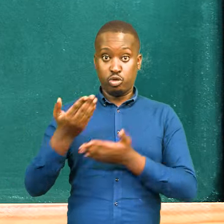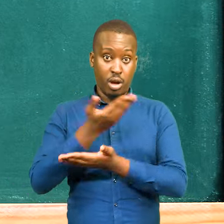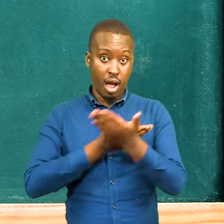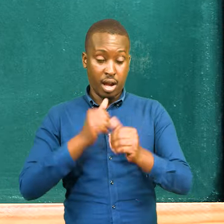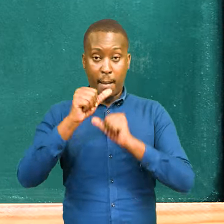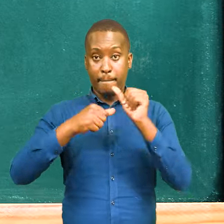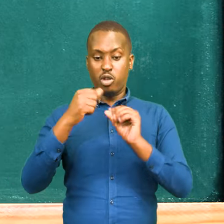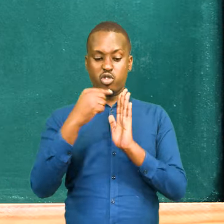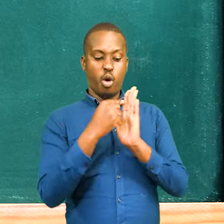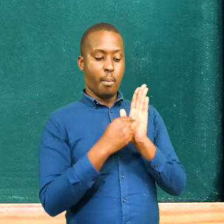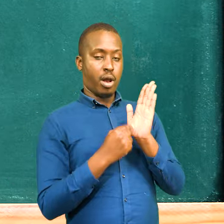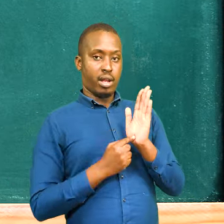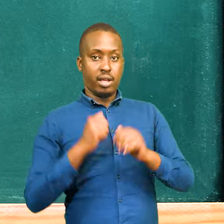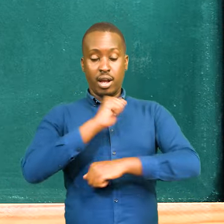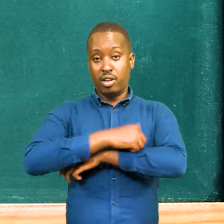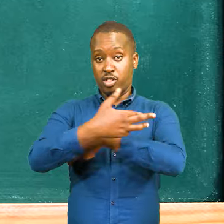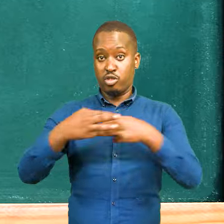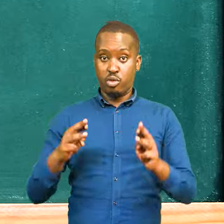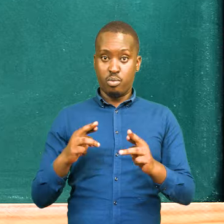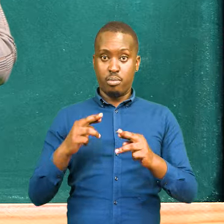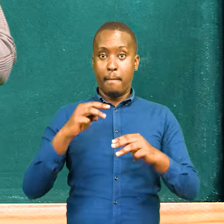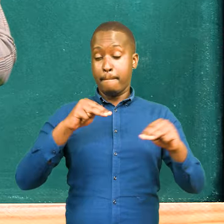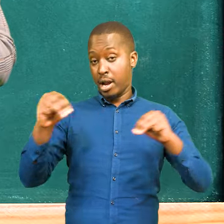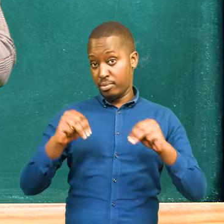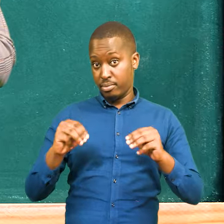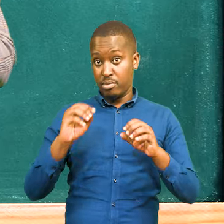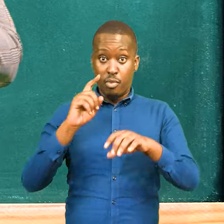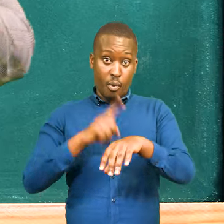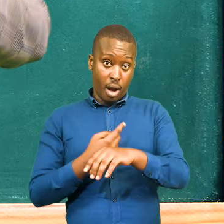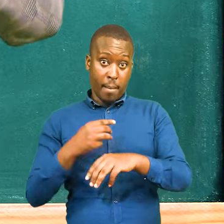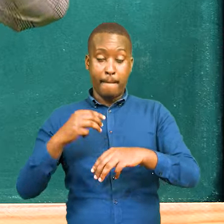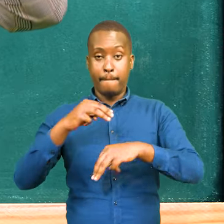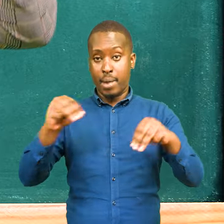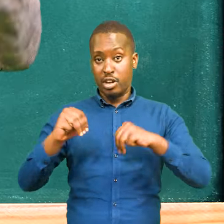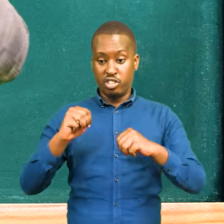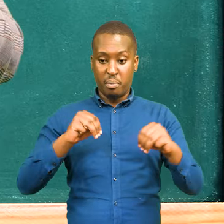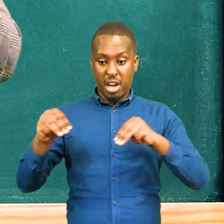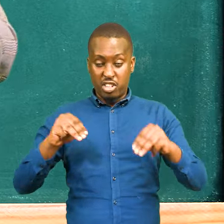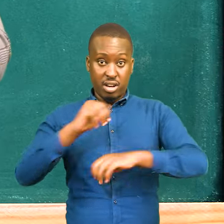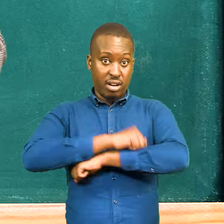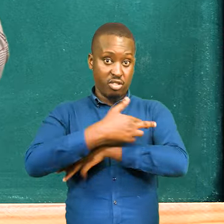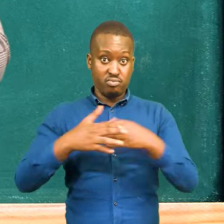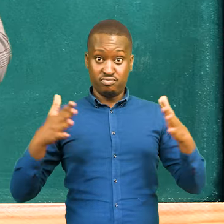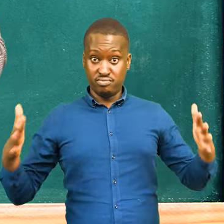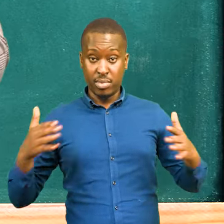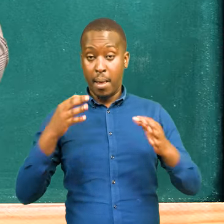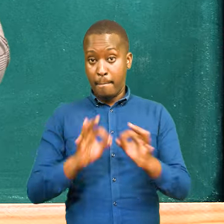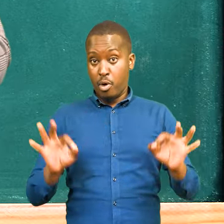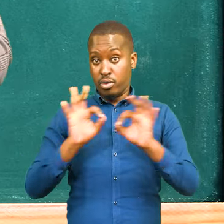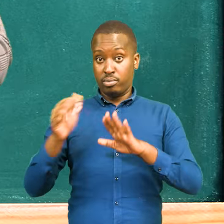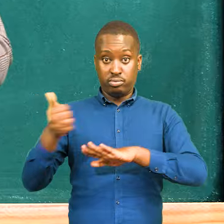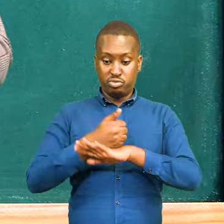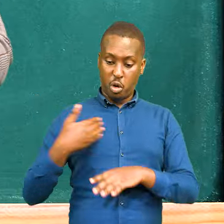by discussing components of classroom management. When managing large class sizes, it is important